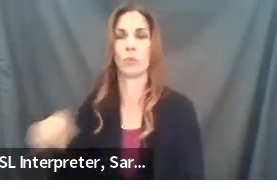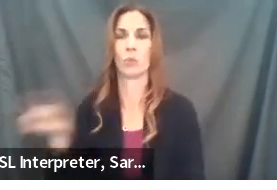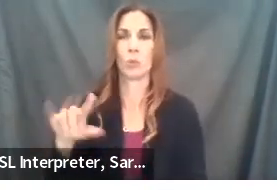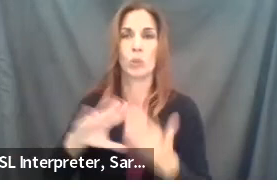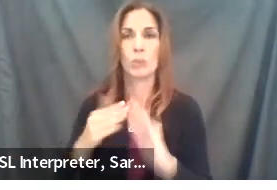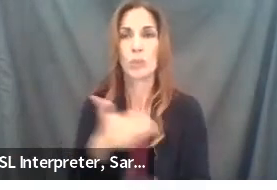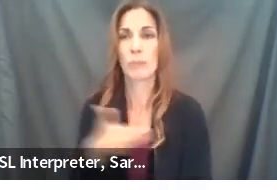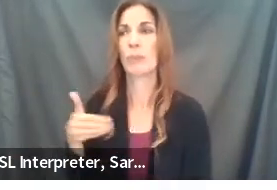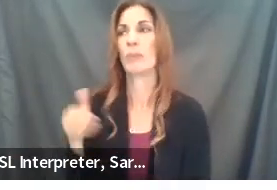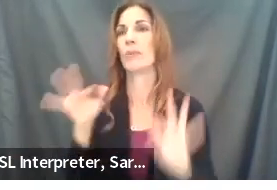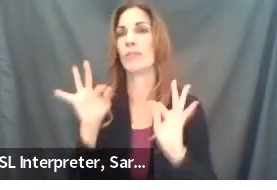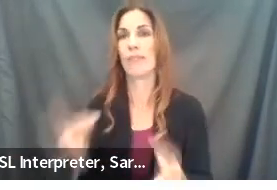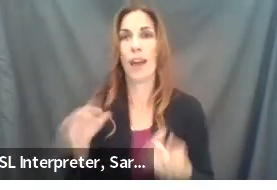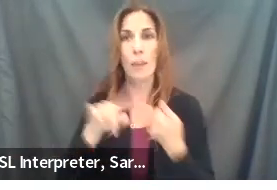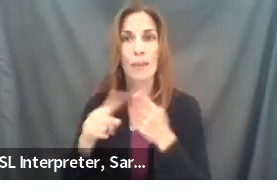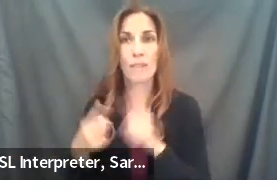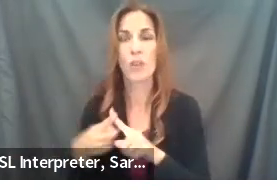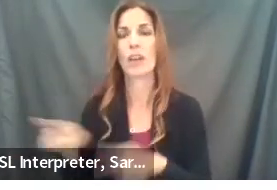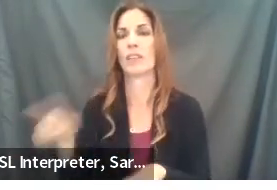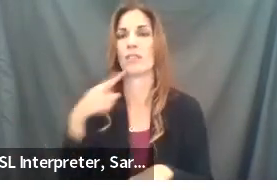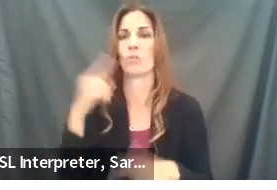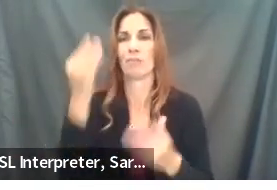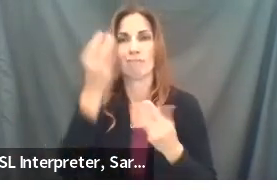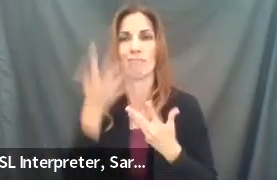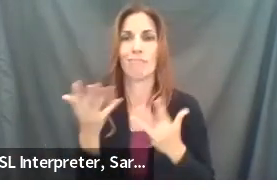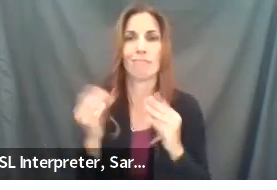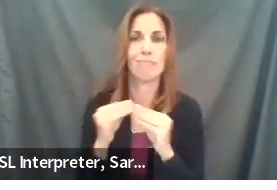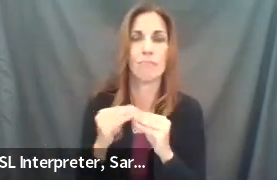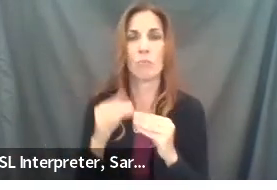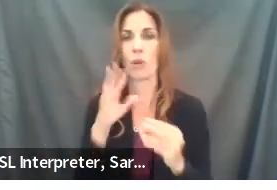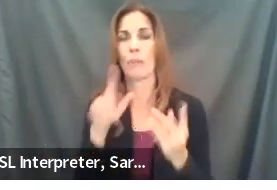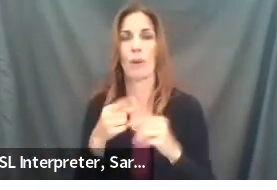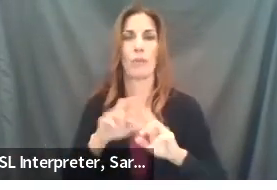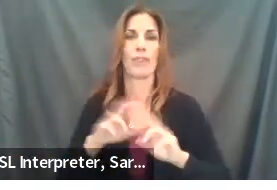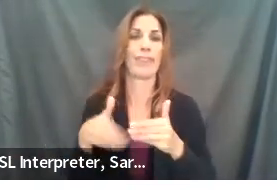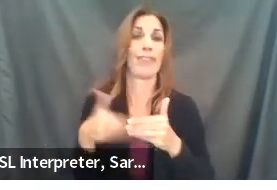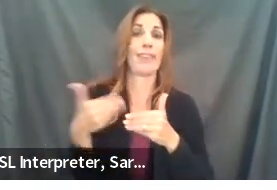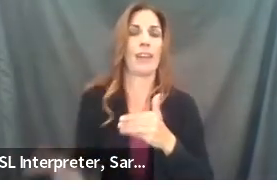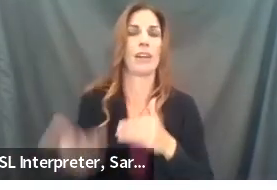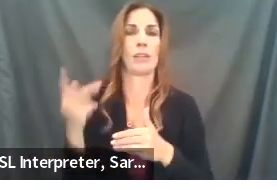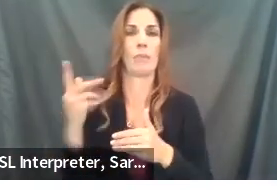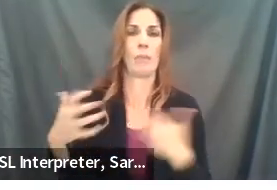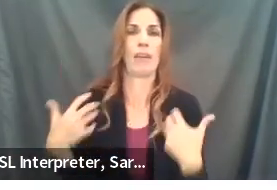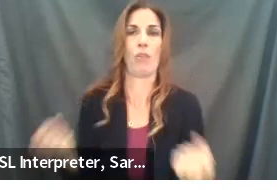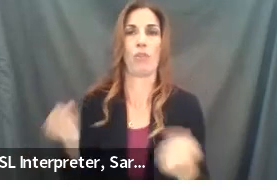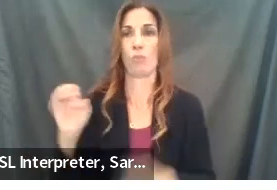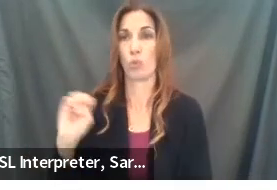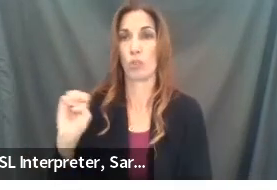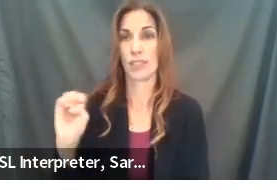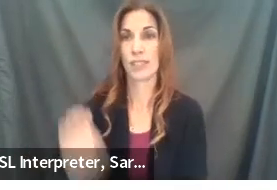and family so that you can stay informed for the next public health emergency.